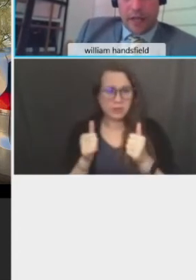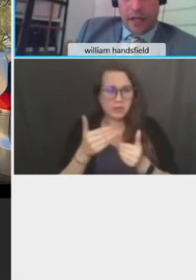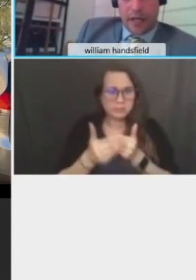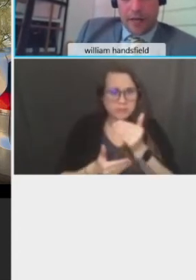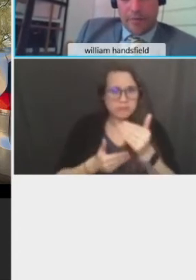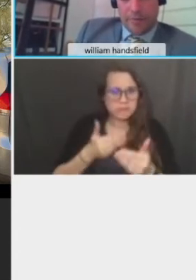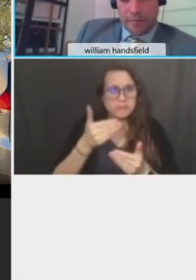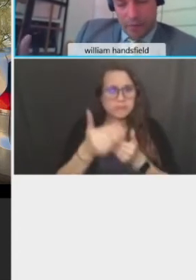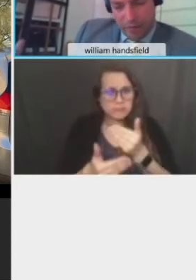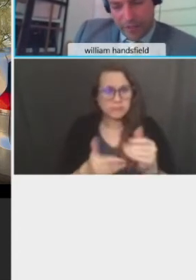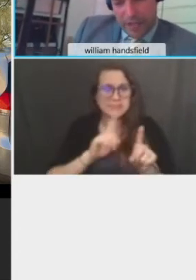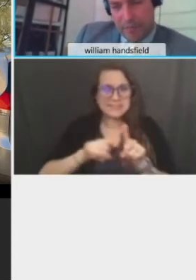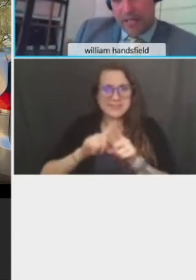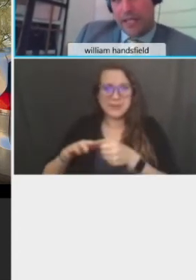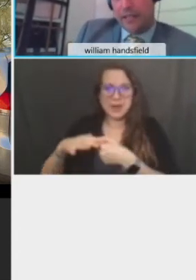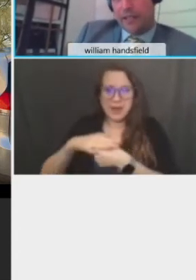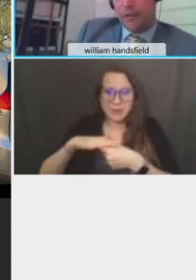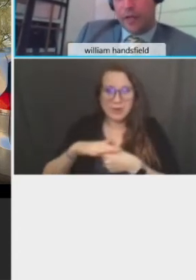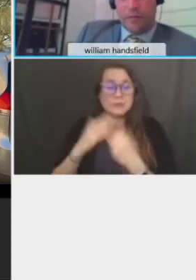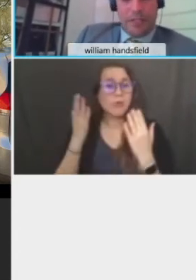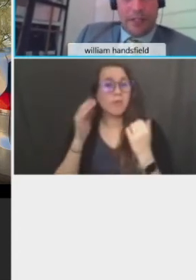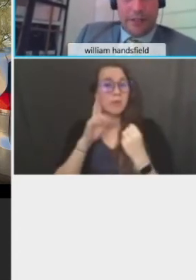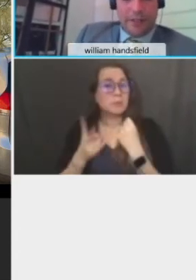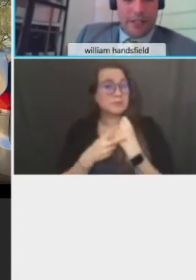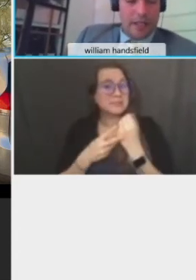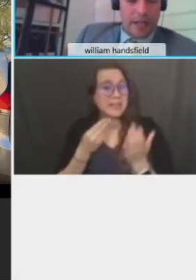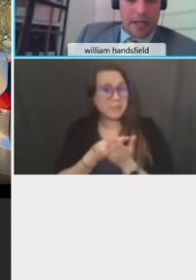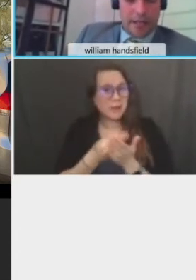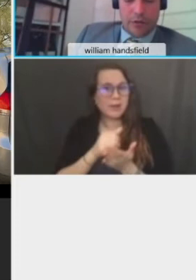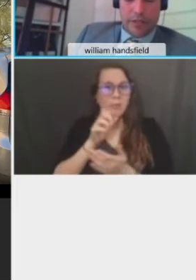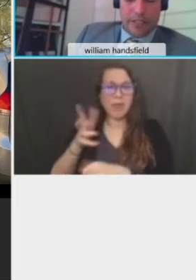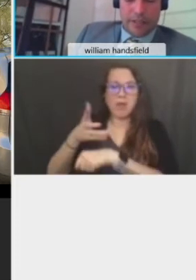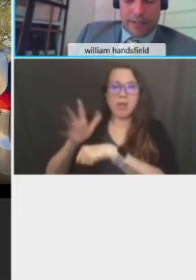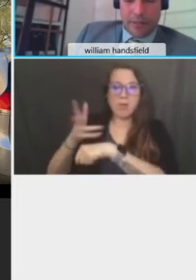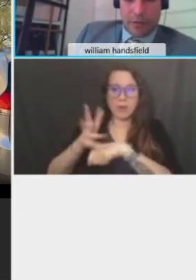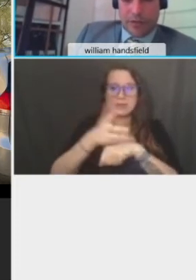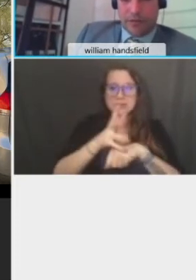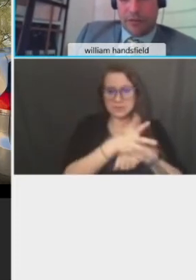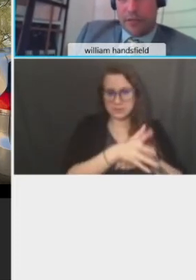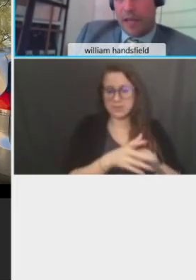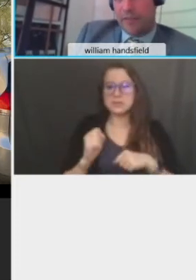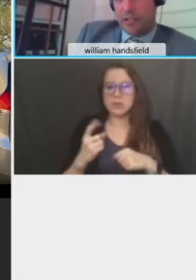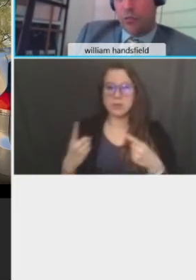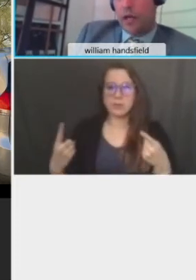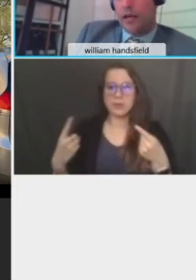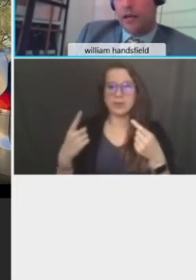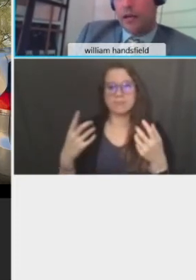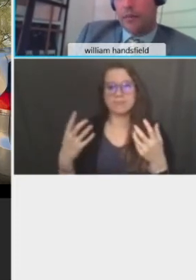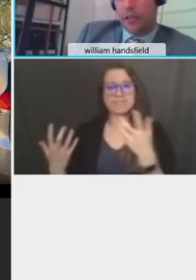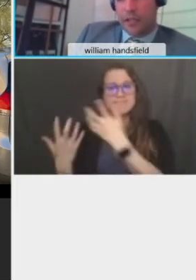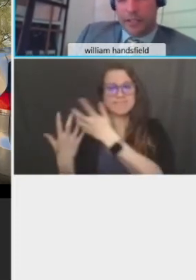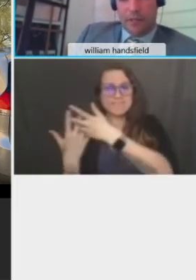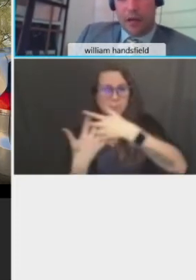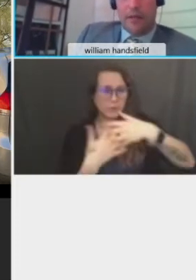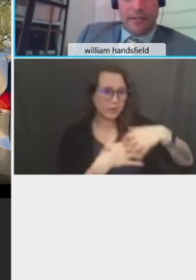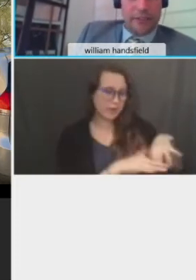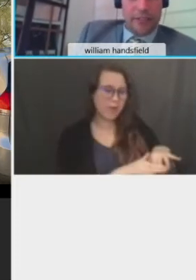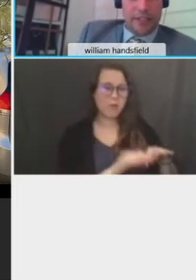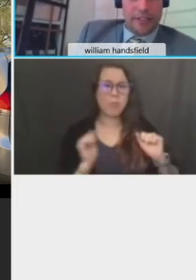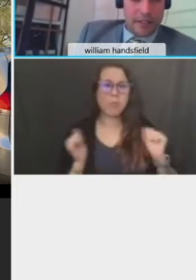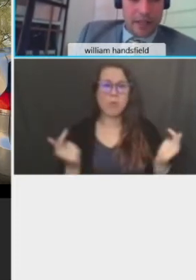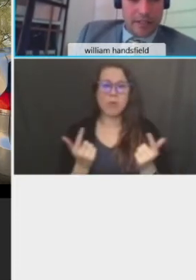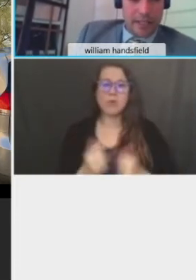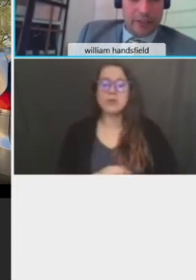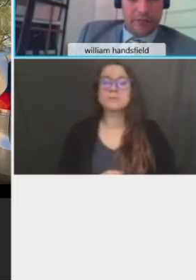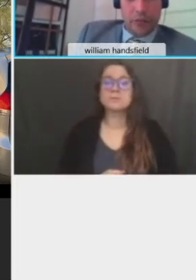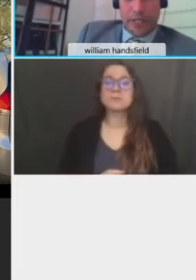we hopefully save money and don't waste materials, so that we synchronize up with the repavings. The one across the mall section